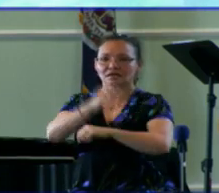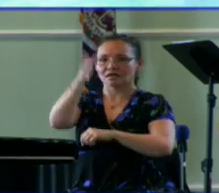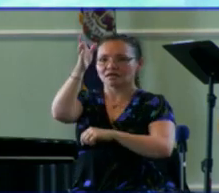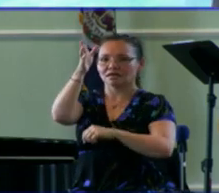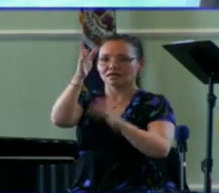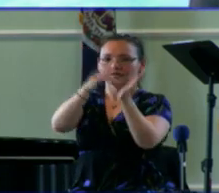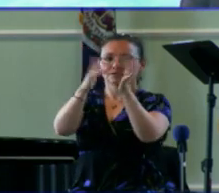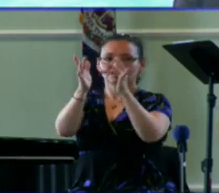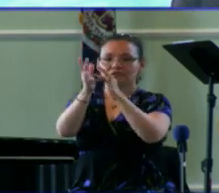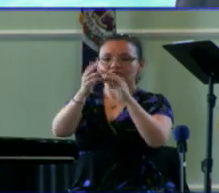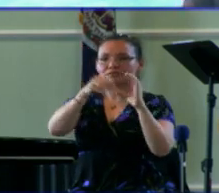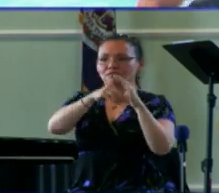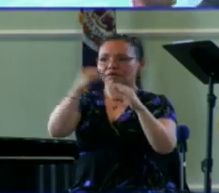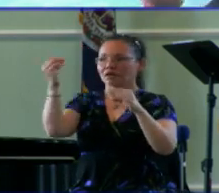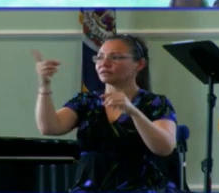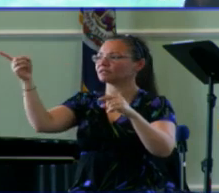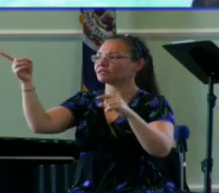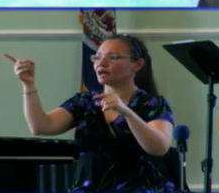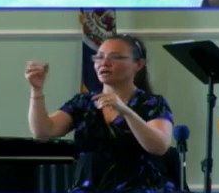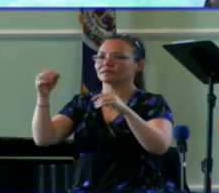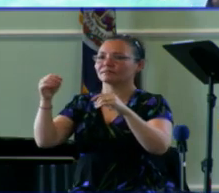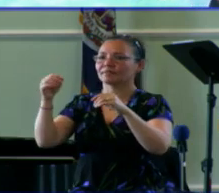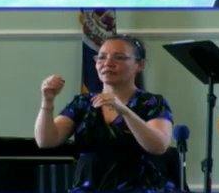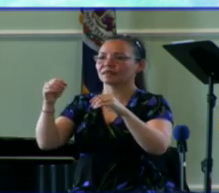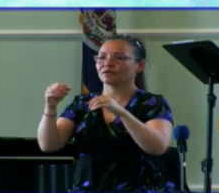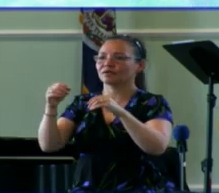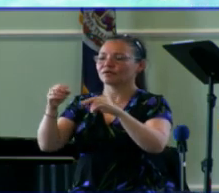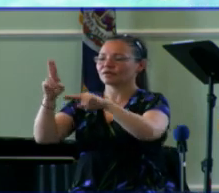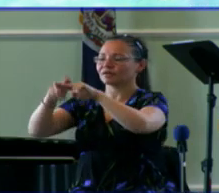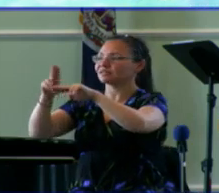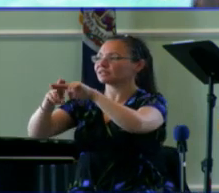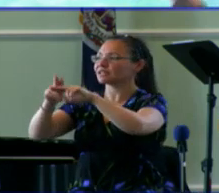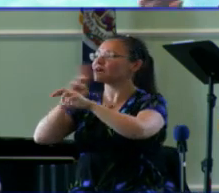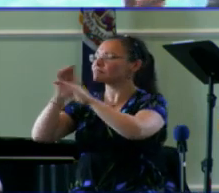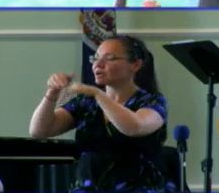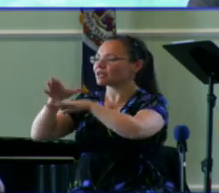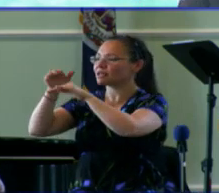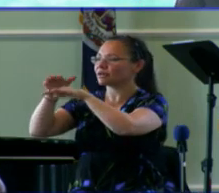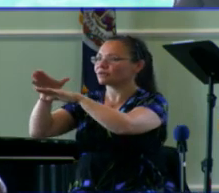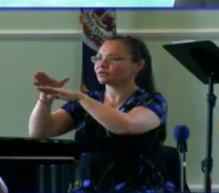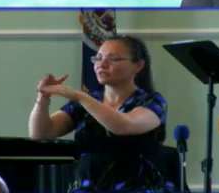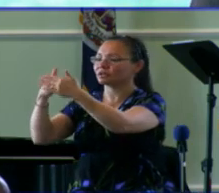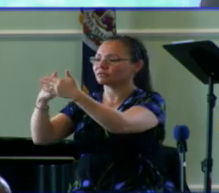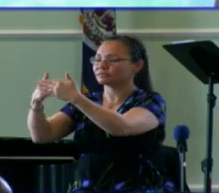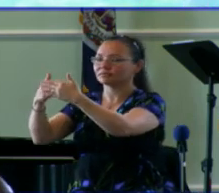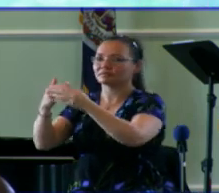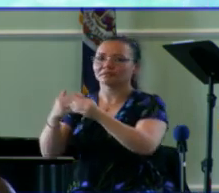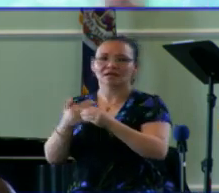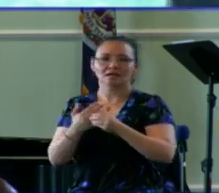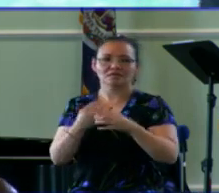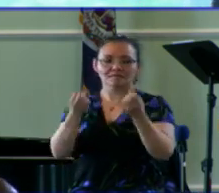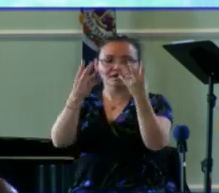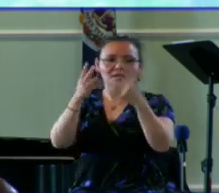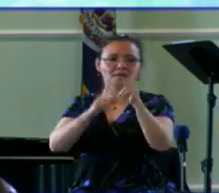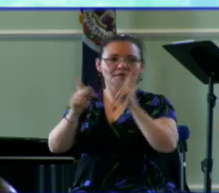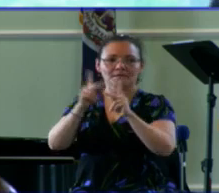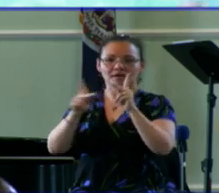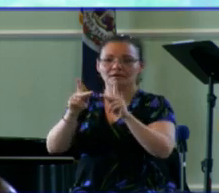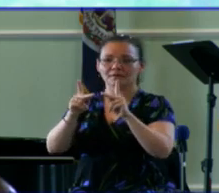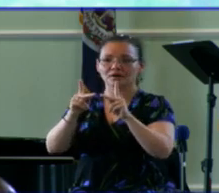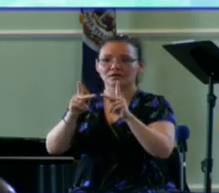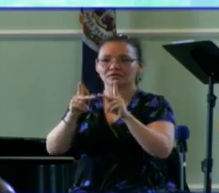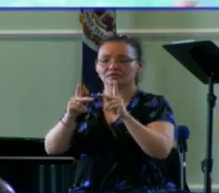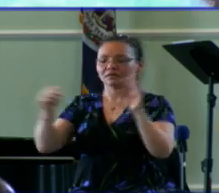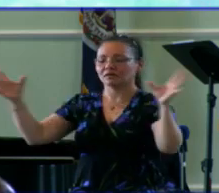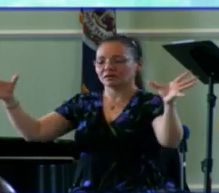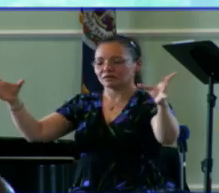house and sat by the sea, verse 2, and great multitudes were gathered together to him, so that he got into a boat and